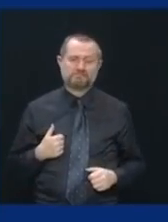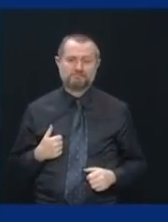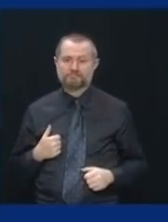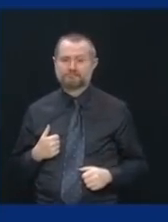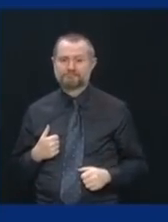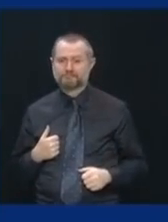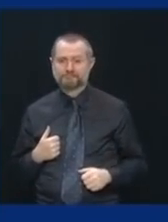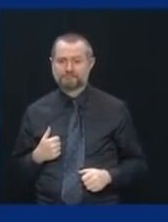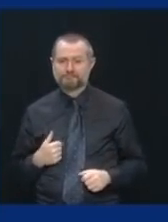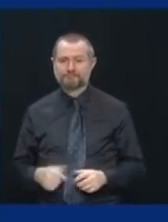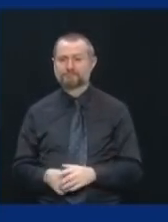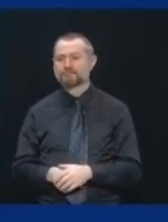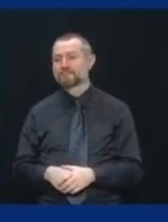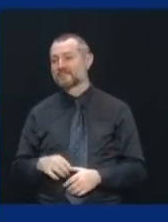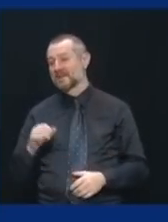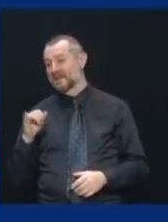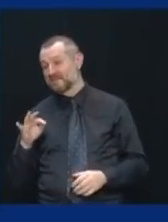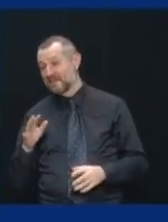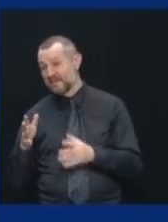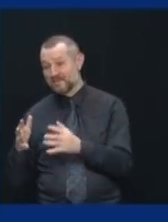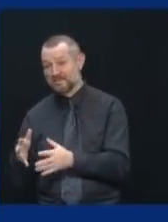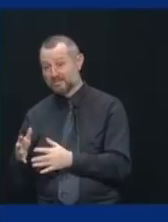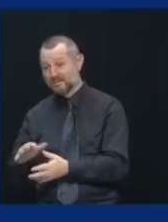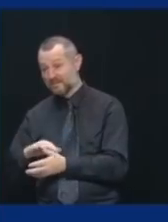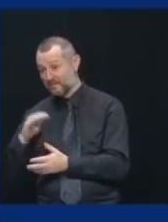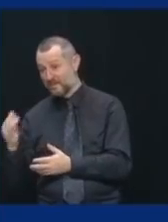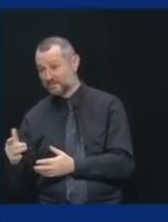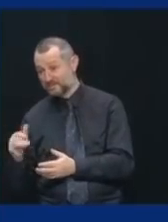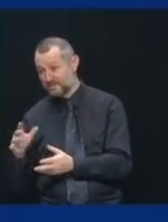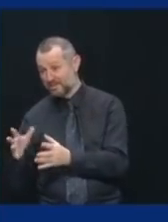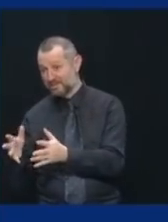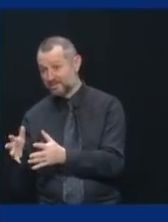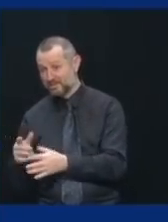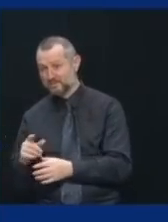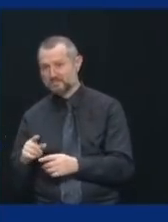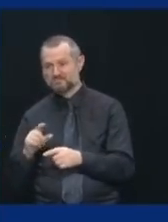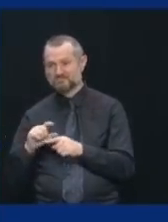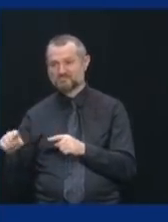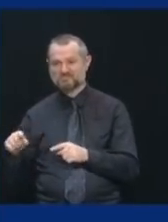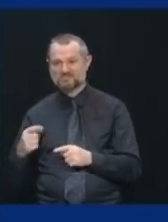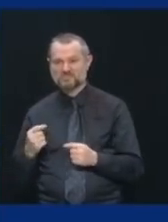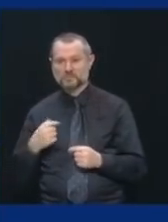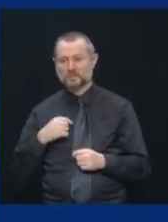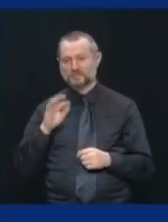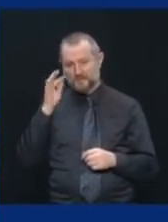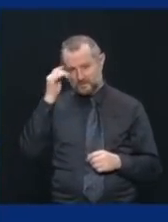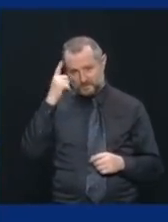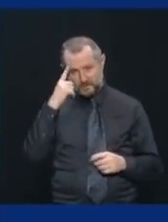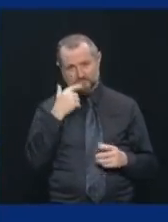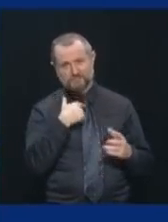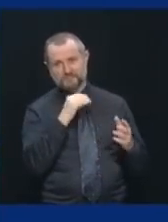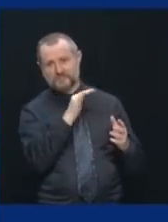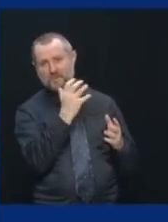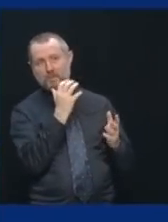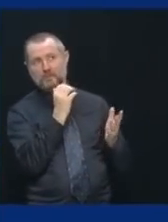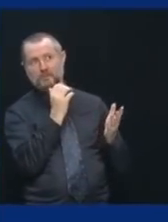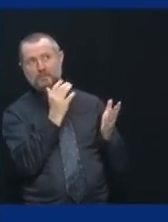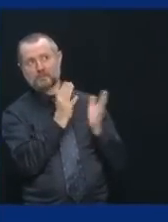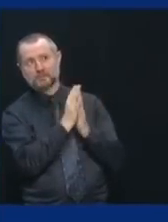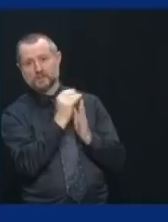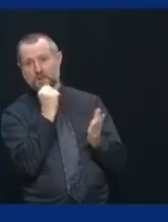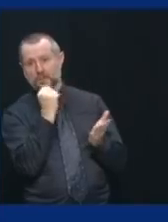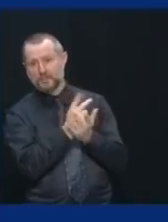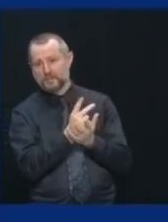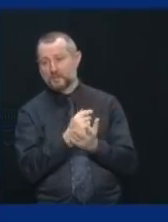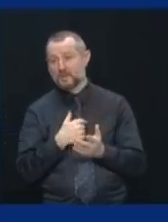If there are any excess doses, we're working with the federal government to get approval to